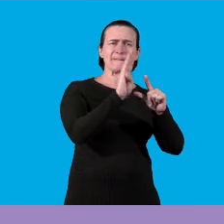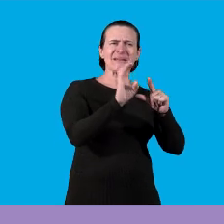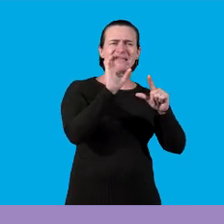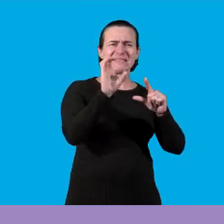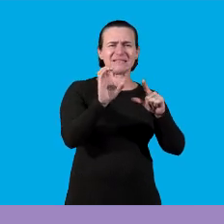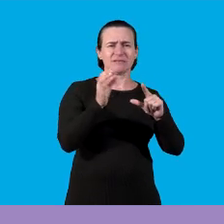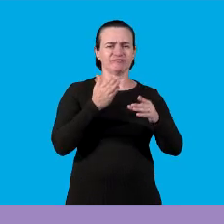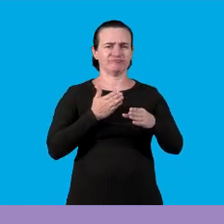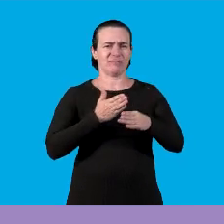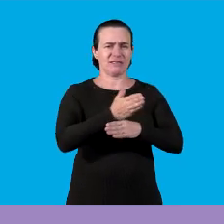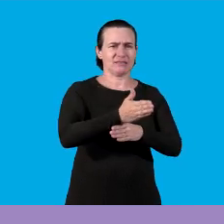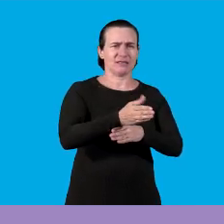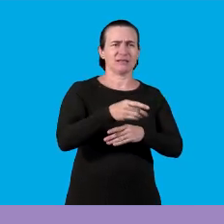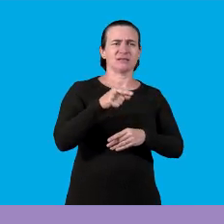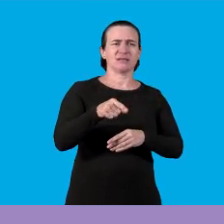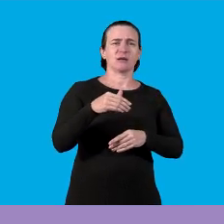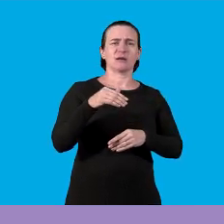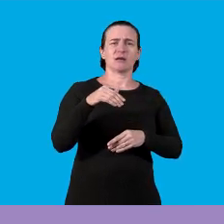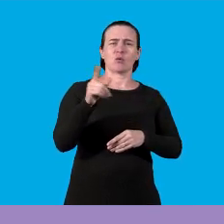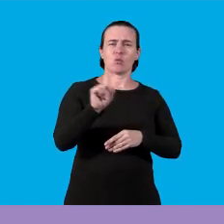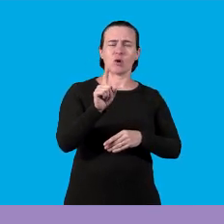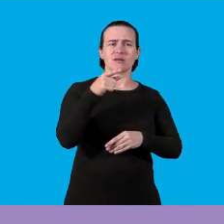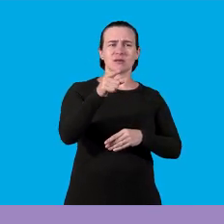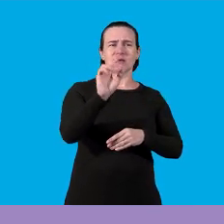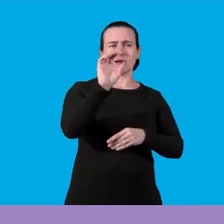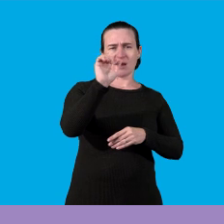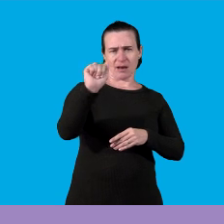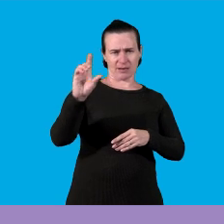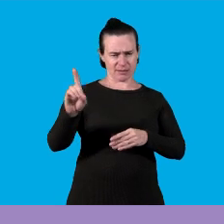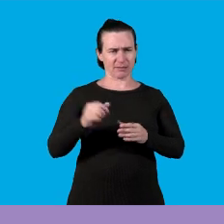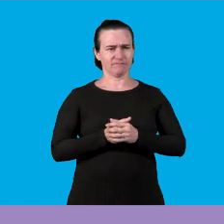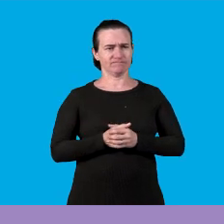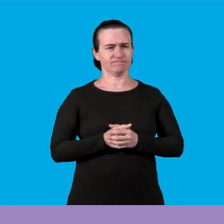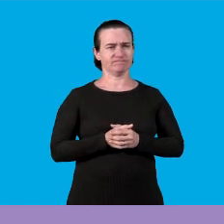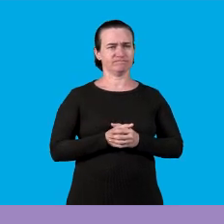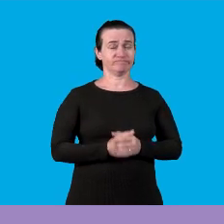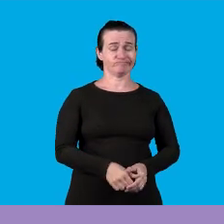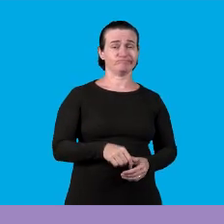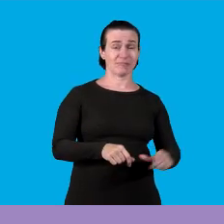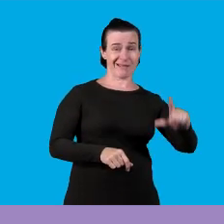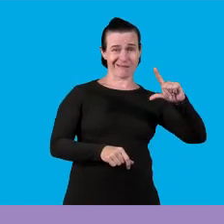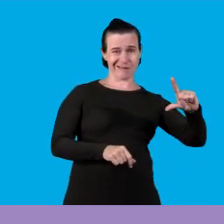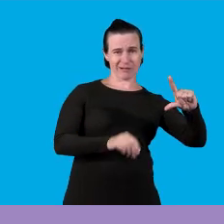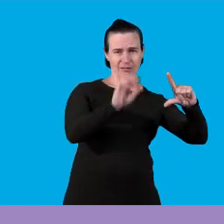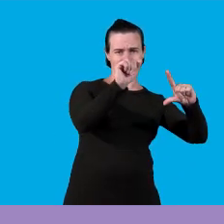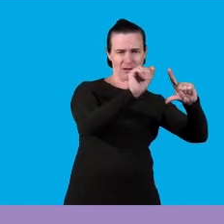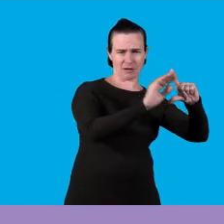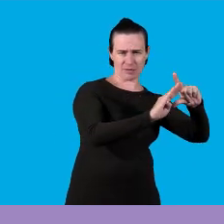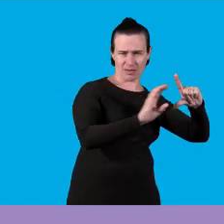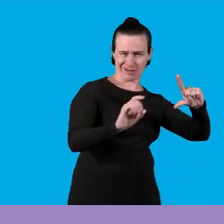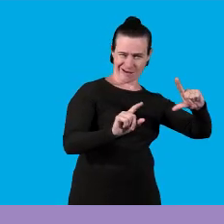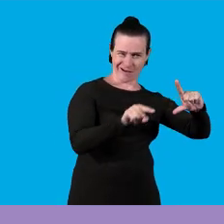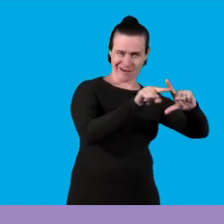is intersected by AD, and angle ABD is equals to 3x